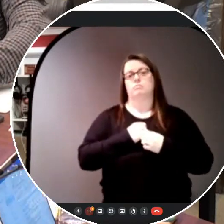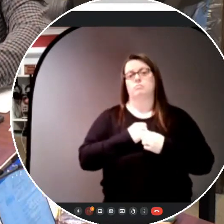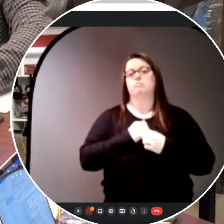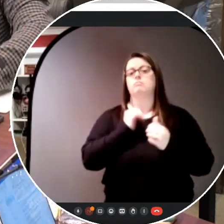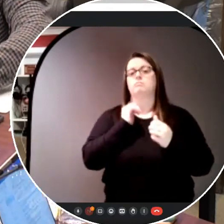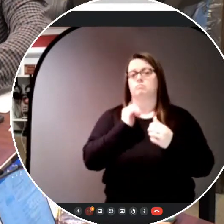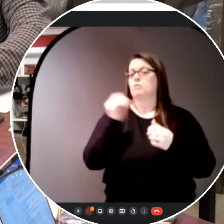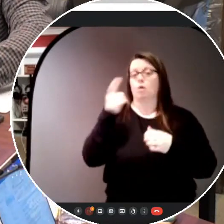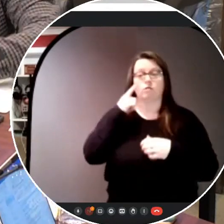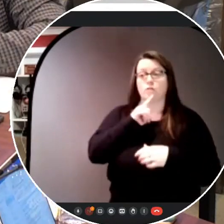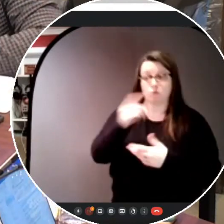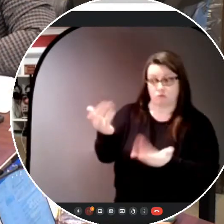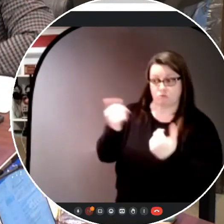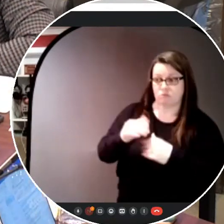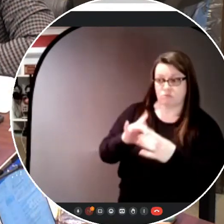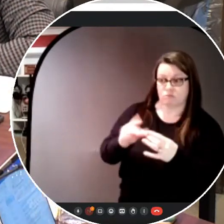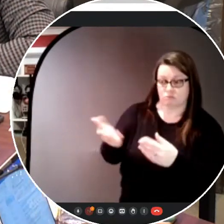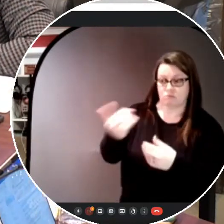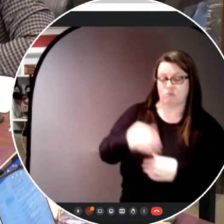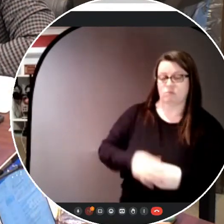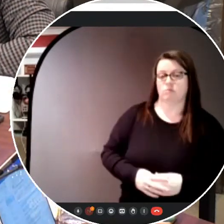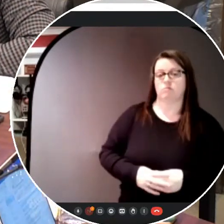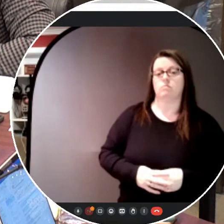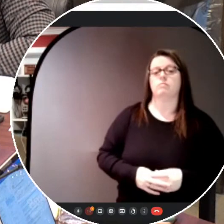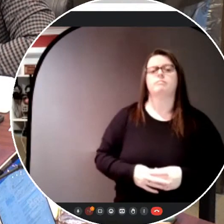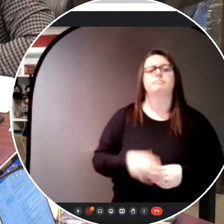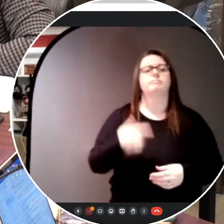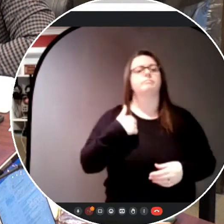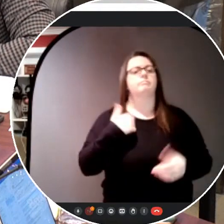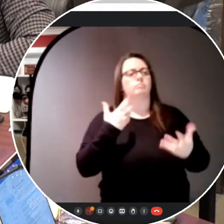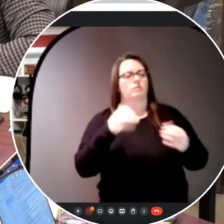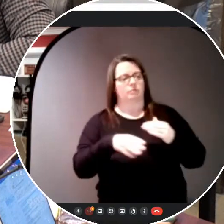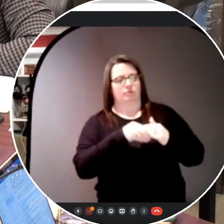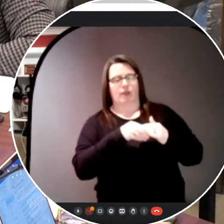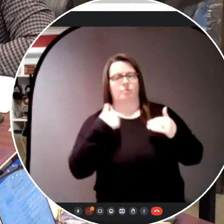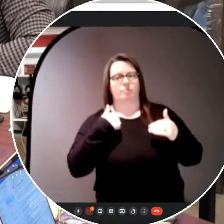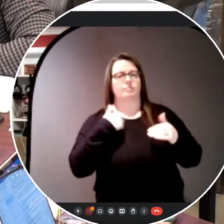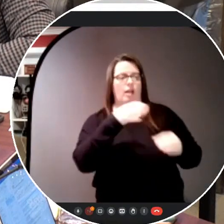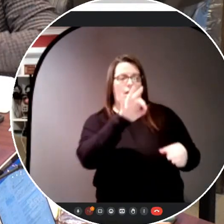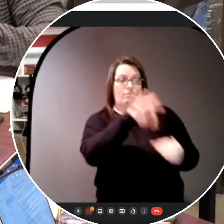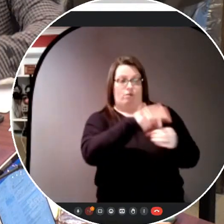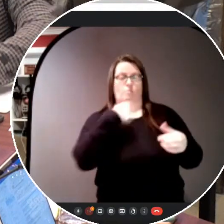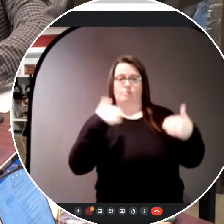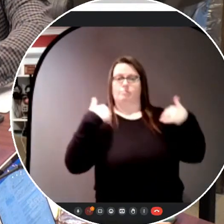Go ahead, Dennis. Yeah, no, just for the record that I abstained from the vote on that one, please.